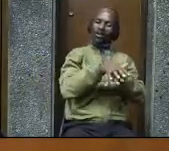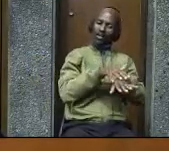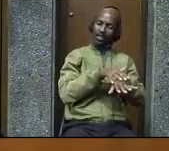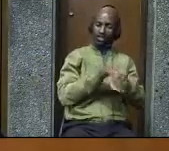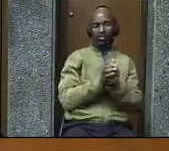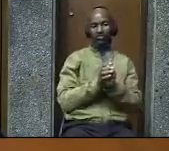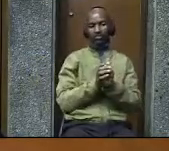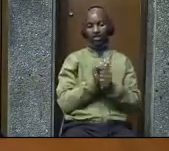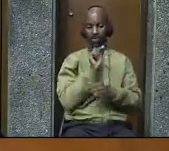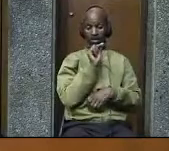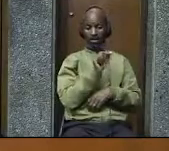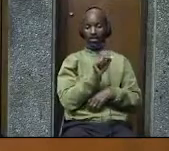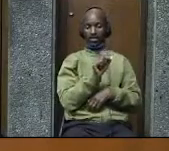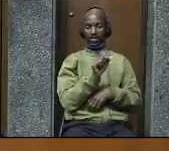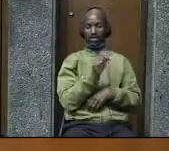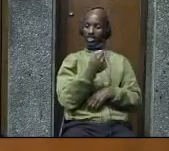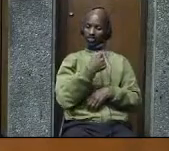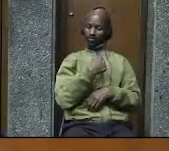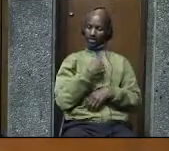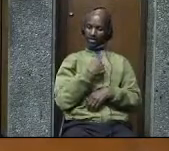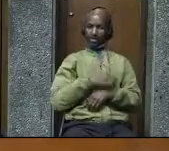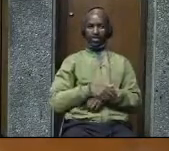something. That is my